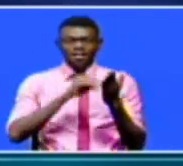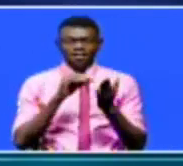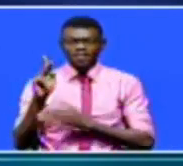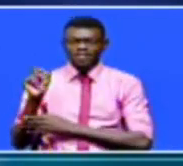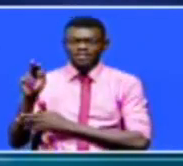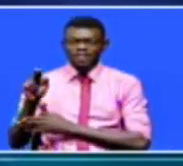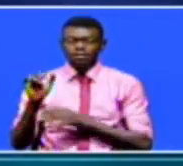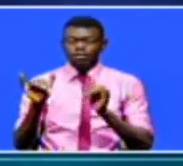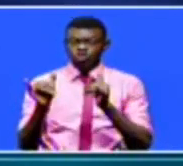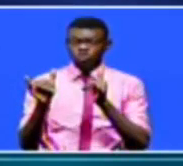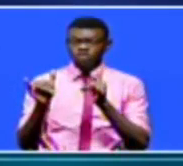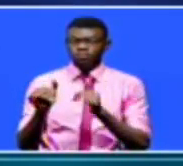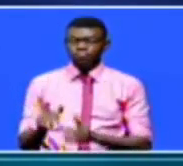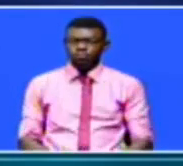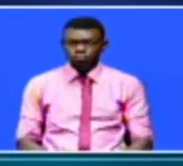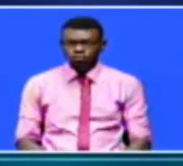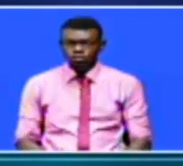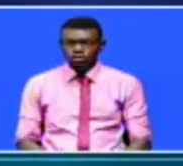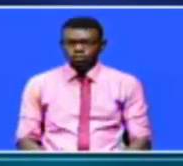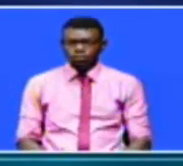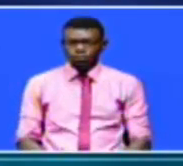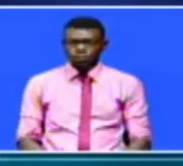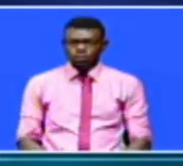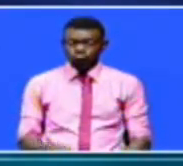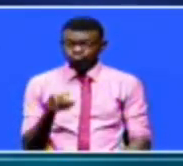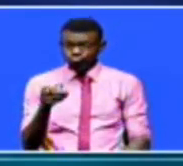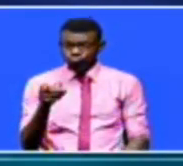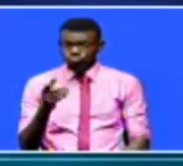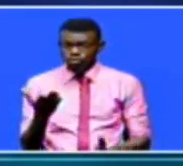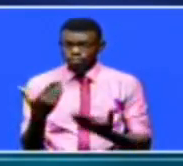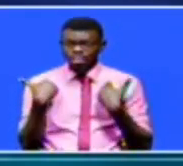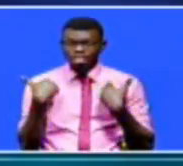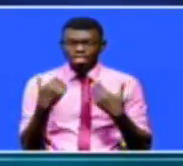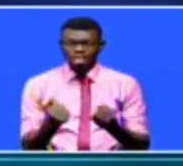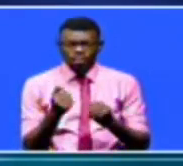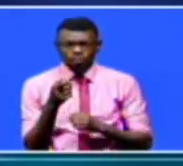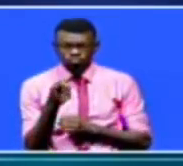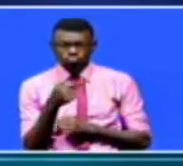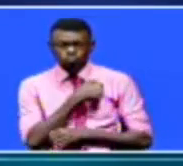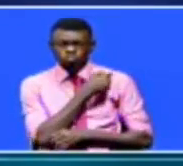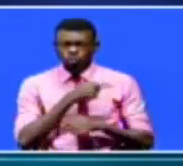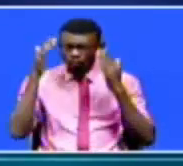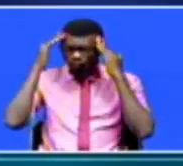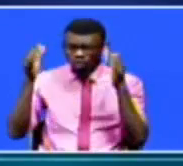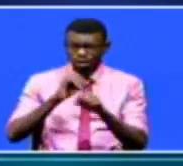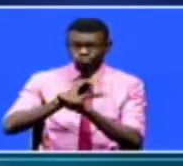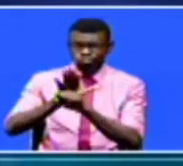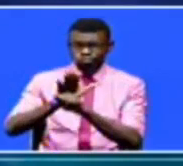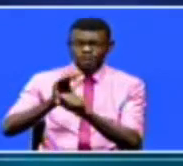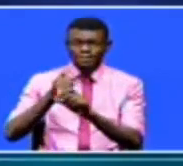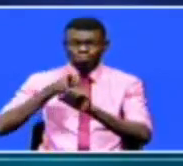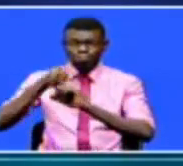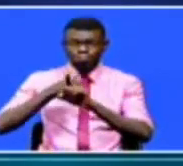ETN Prime. Now, with most health facilities around the country focused on battling the coronavirus global pandemic, maternal mortality